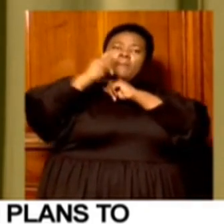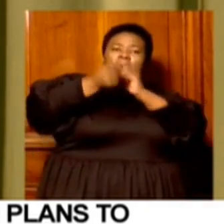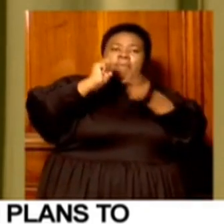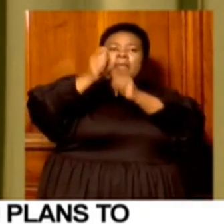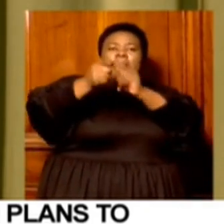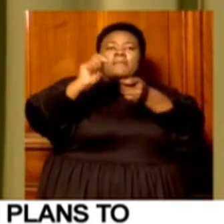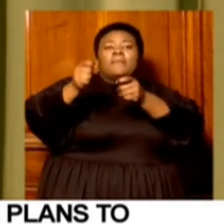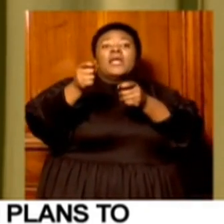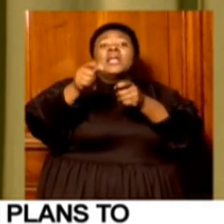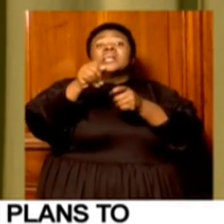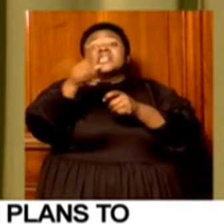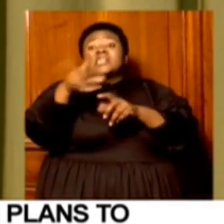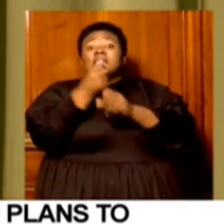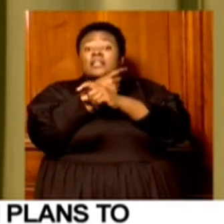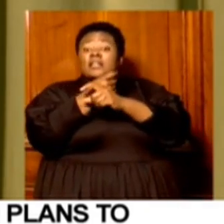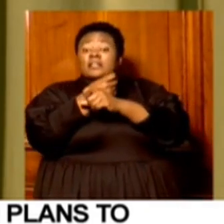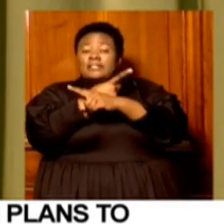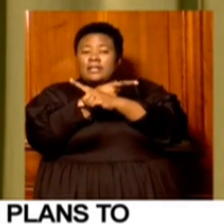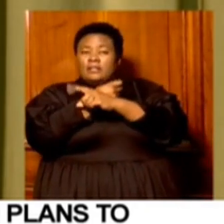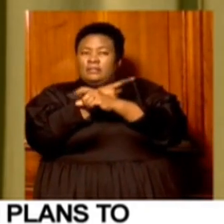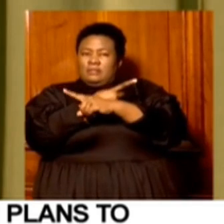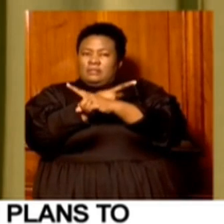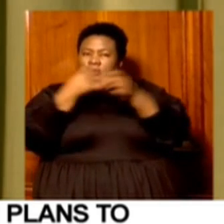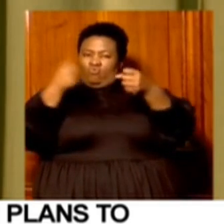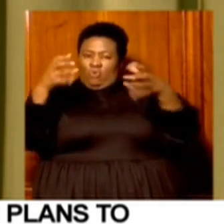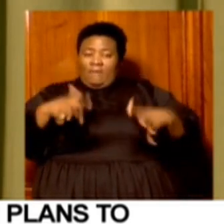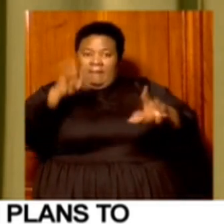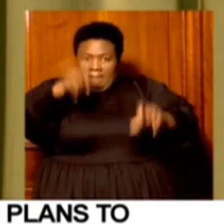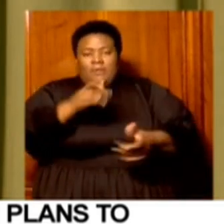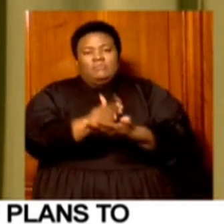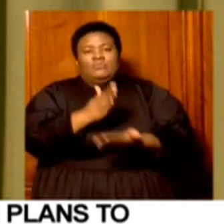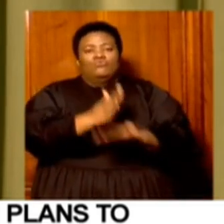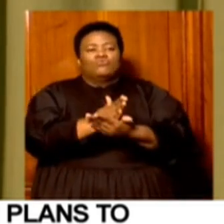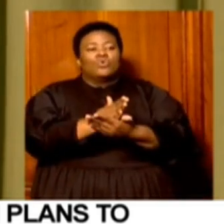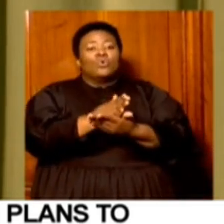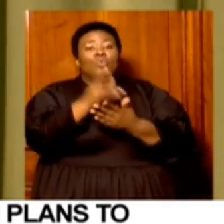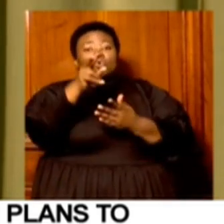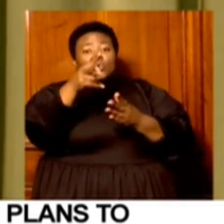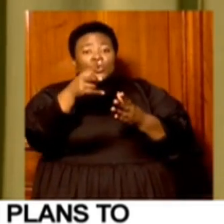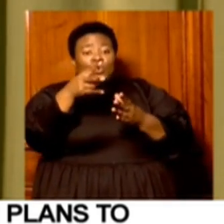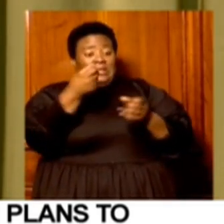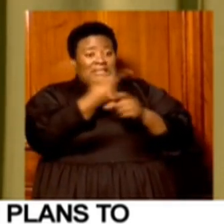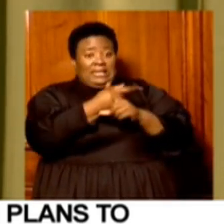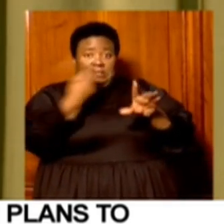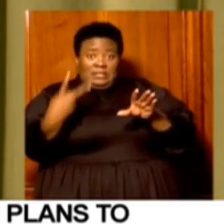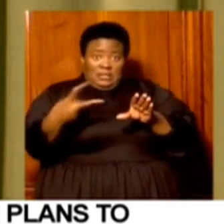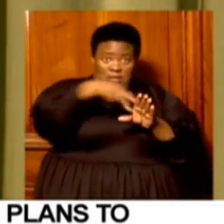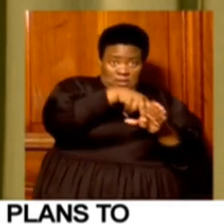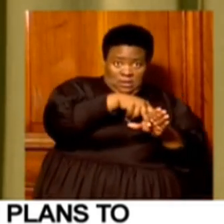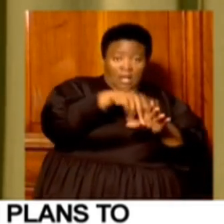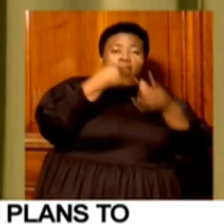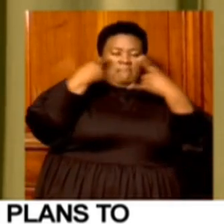mask before you enter my taxi. You know, you sit down before you come in, Ayanda.